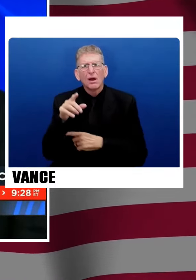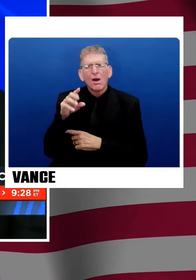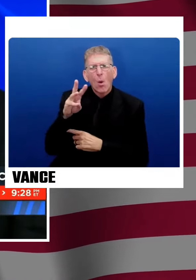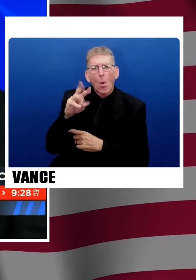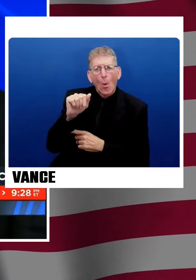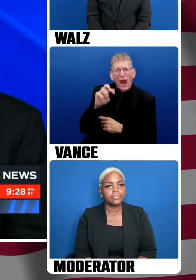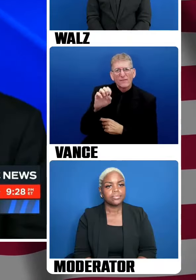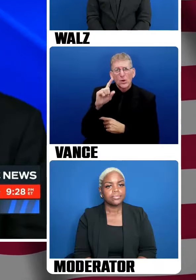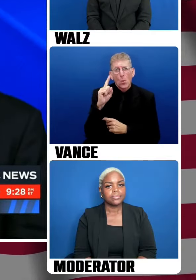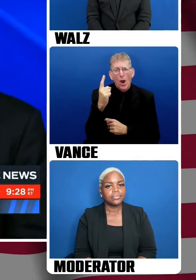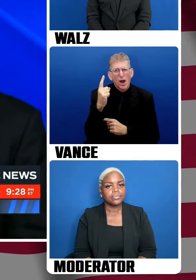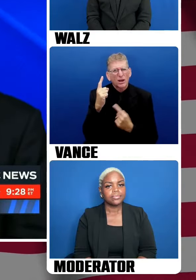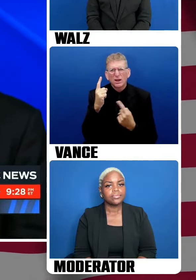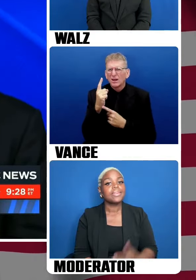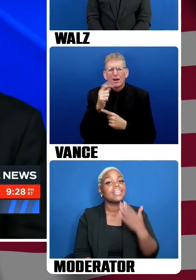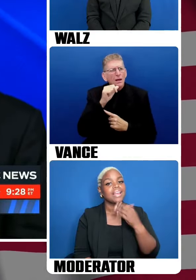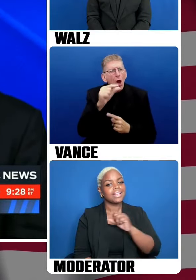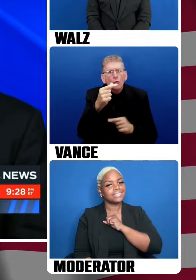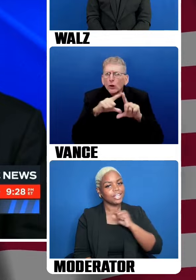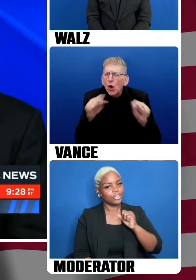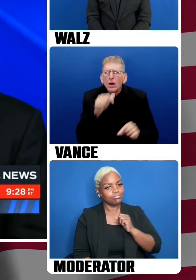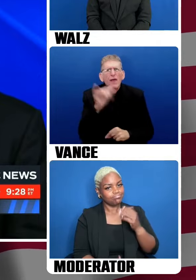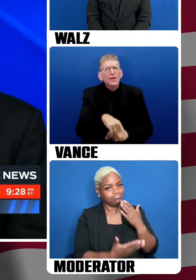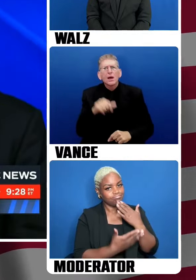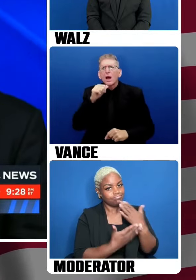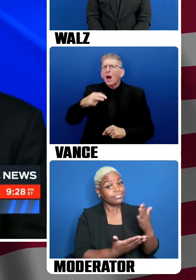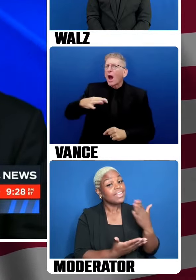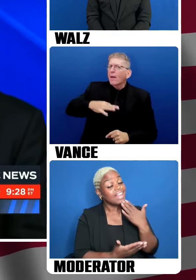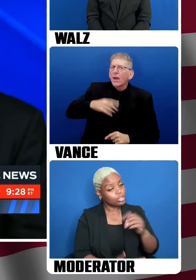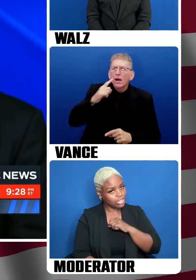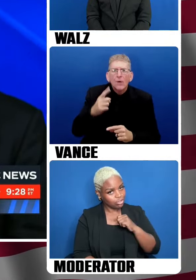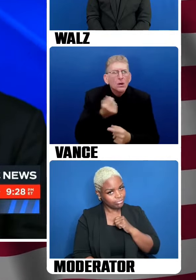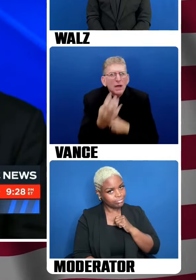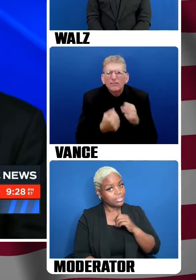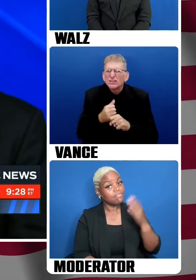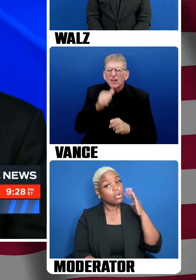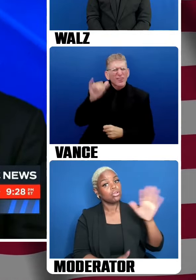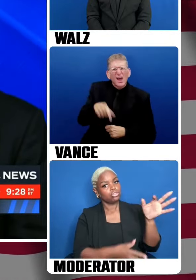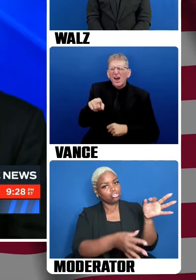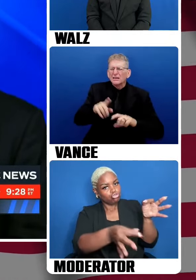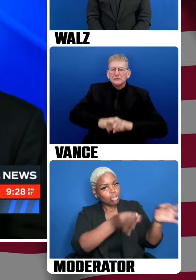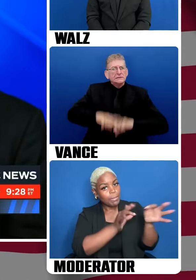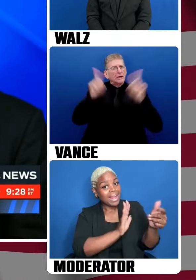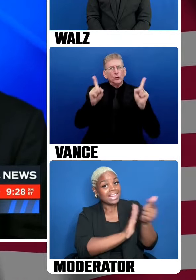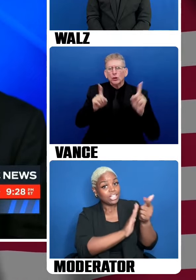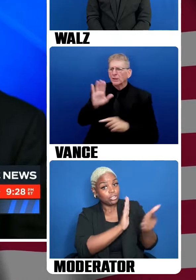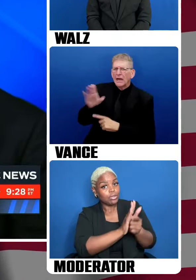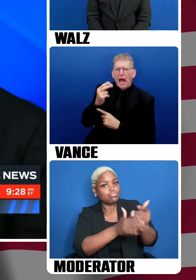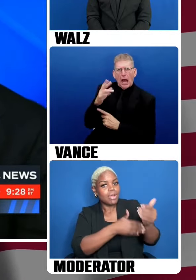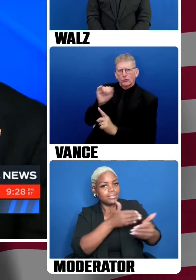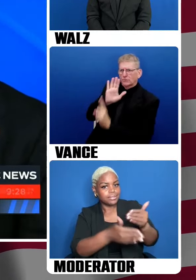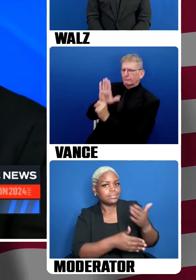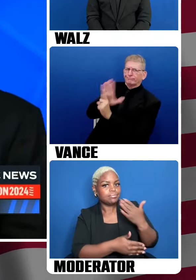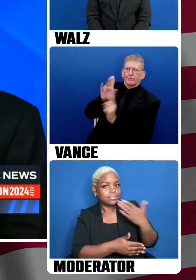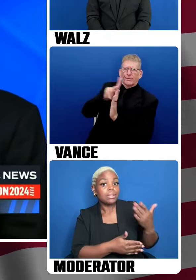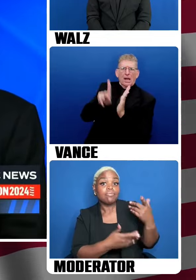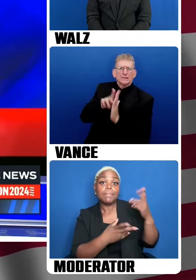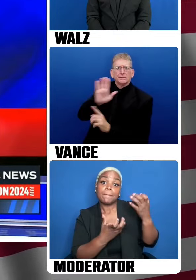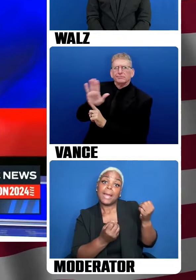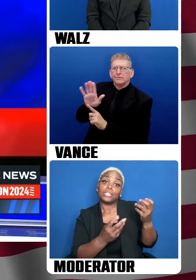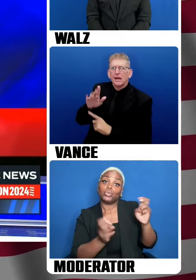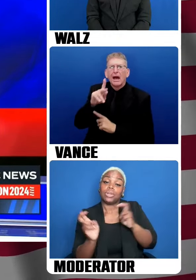of illegal immigration, Margaret, by our own leadership. Thank you, Senator, for describing the legal process. We have so much to get to, Senator.